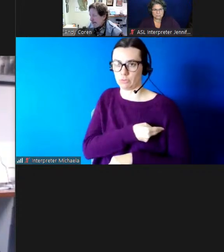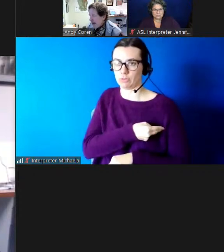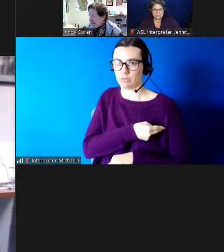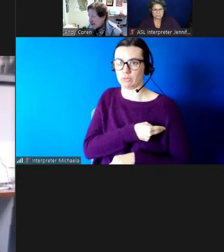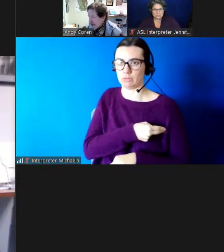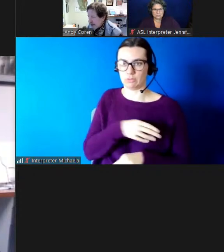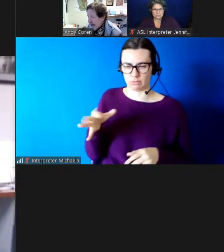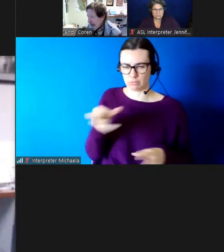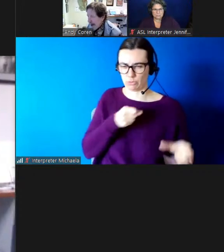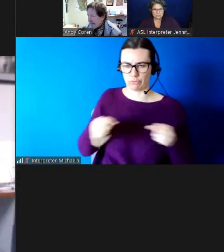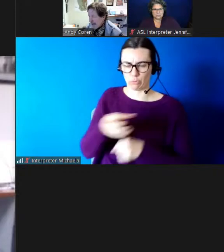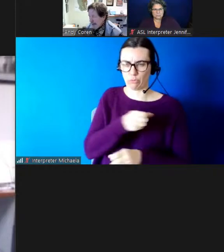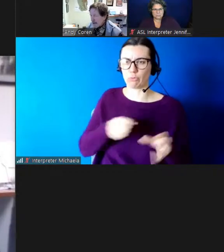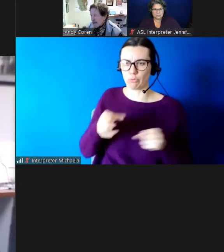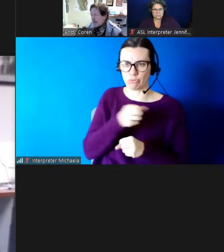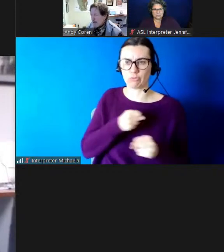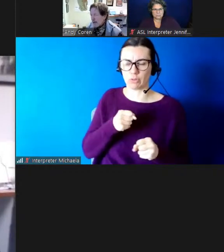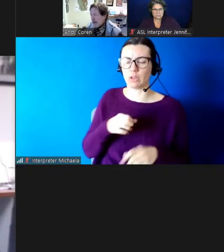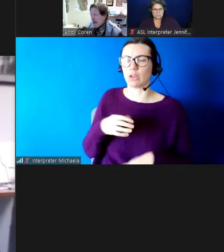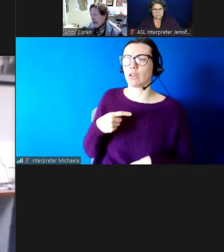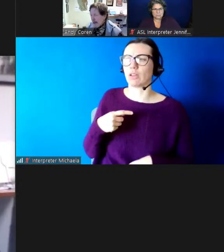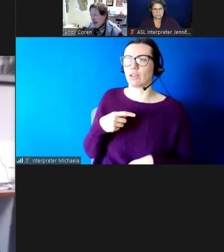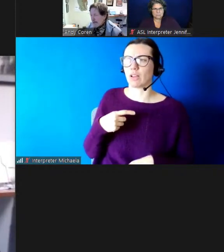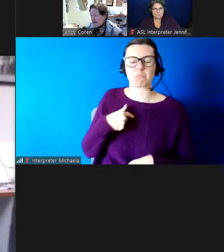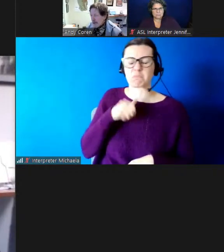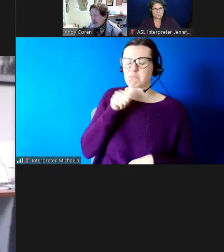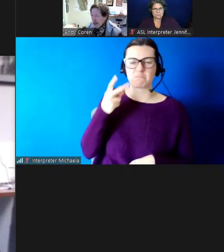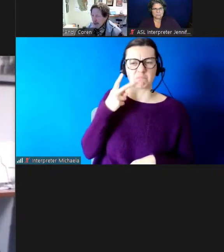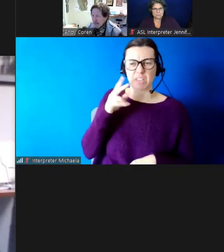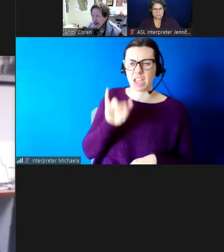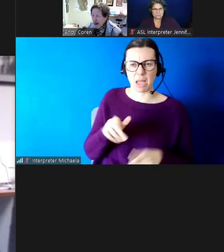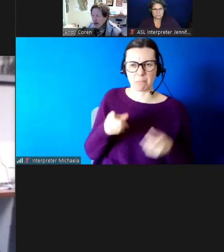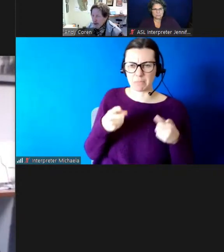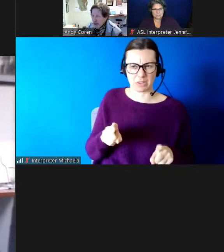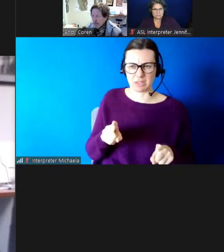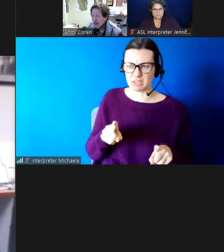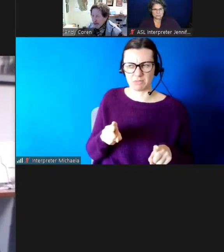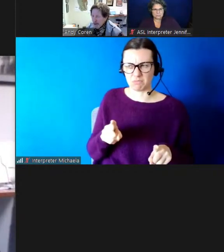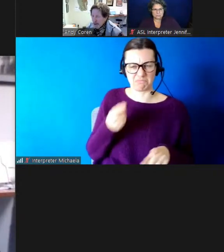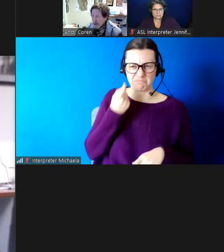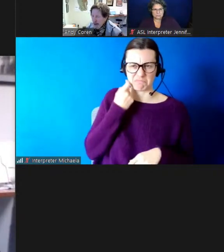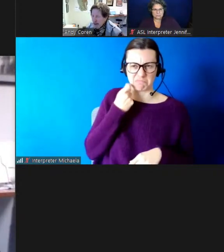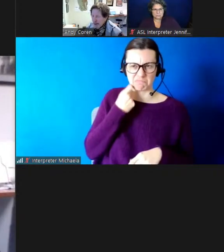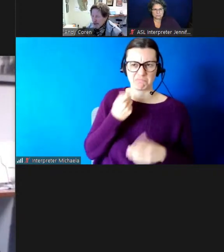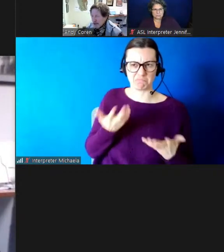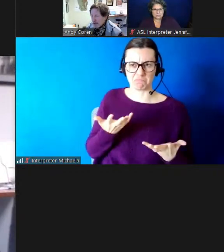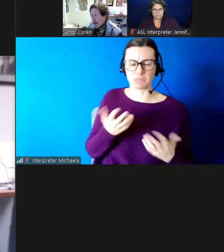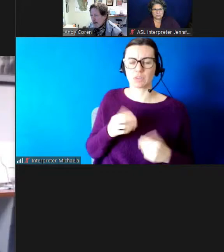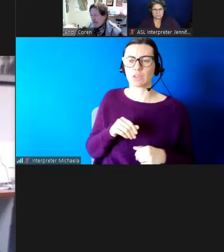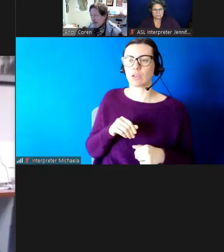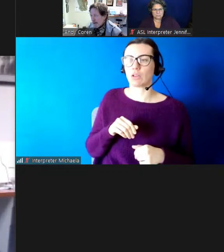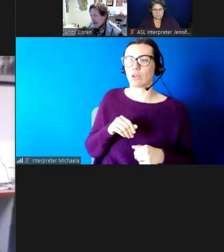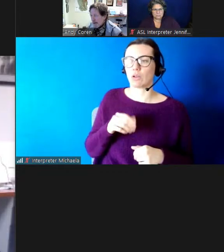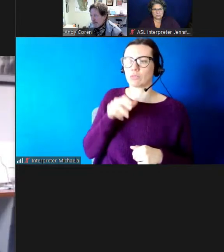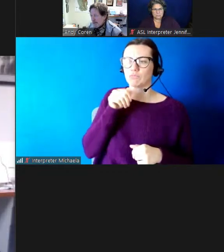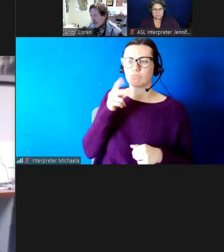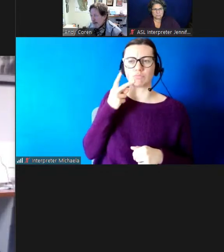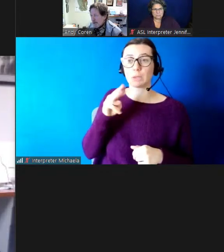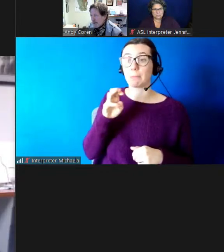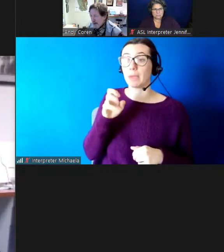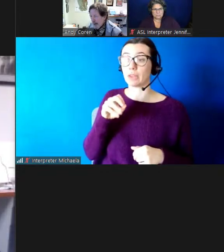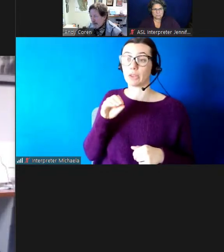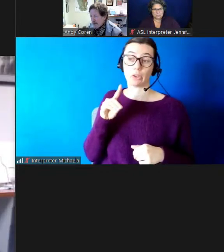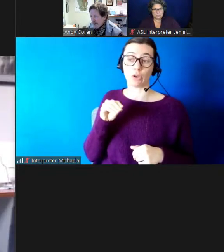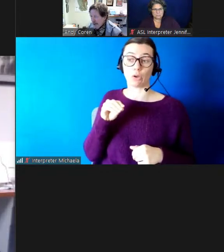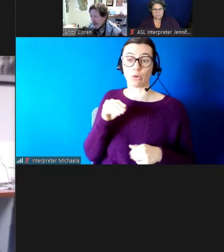to happen. I haven't seen that happening at this point, and I haven't seen any of our Mendocino County patients being transferred